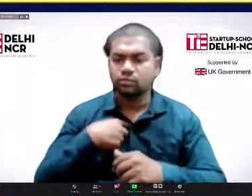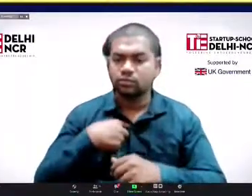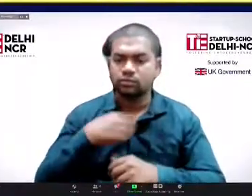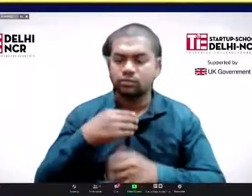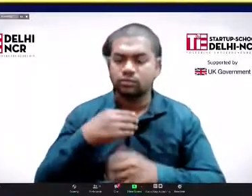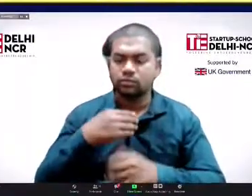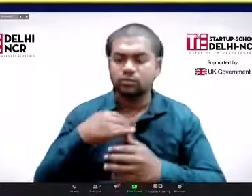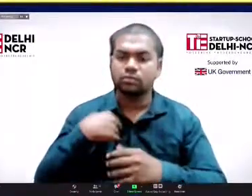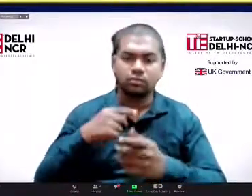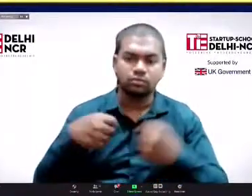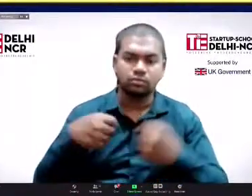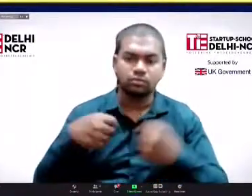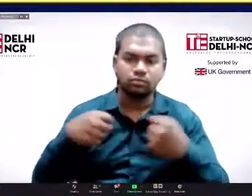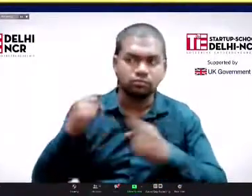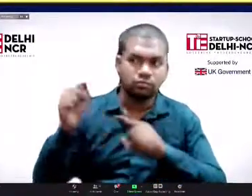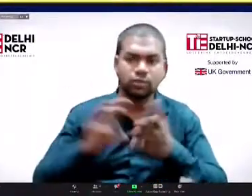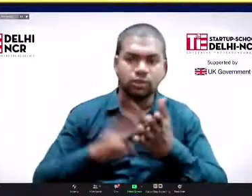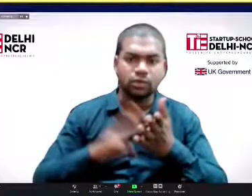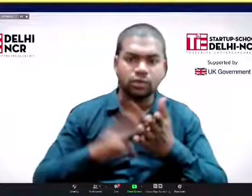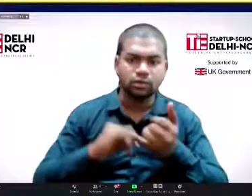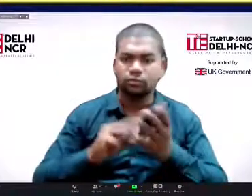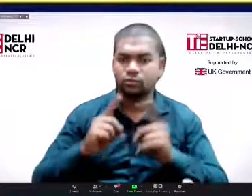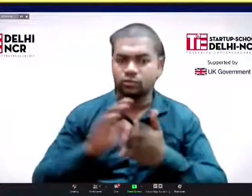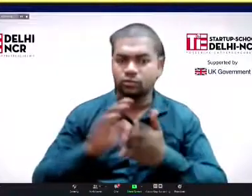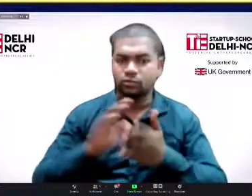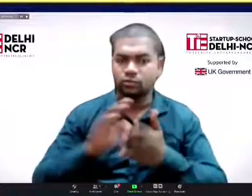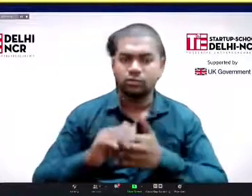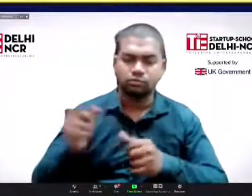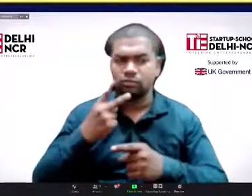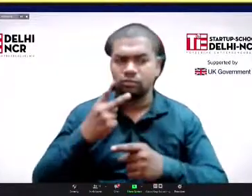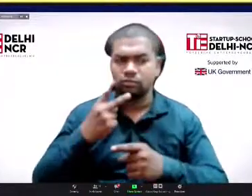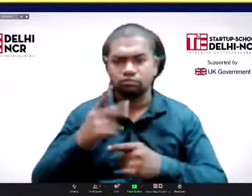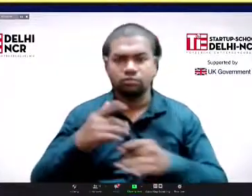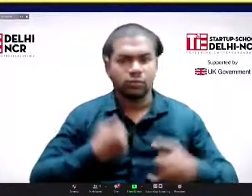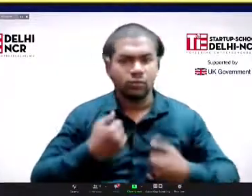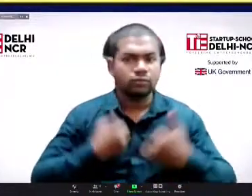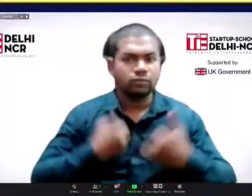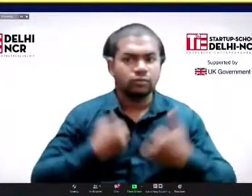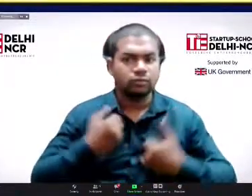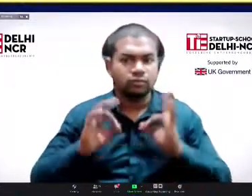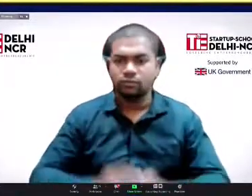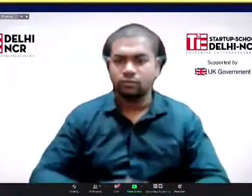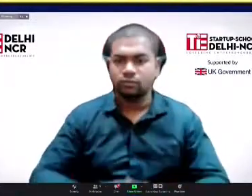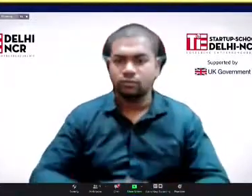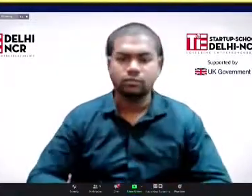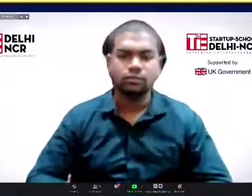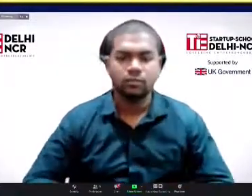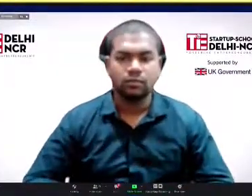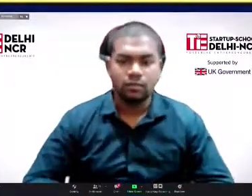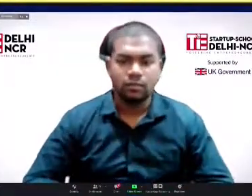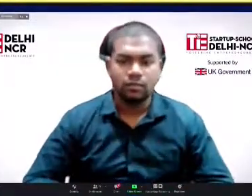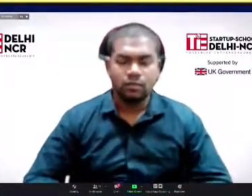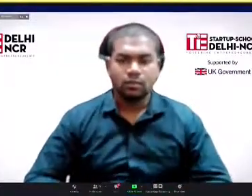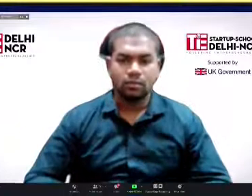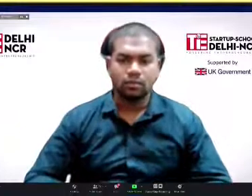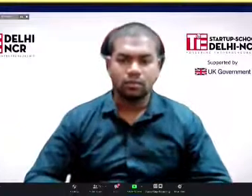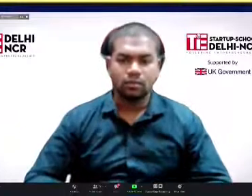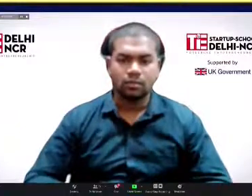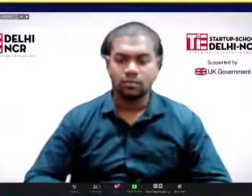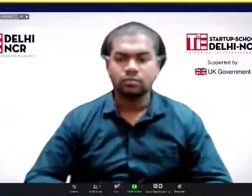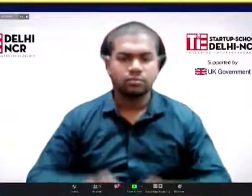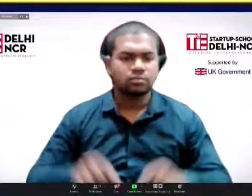smooth. My ride was exciting, energizing. And then based on that word, they would